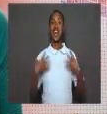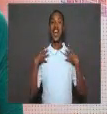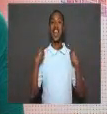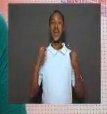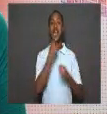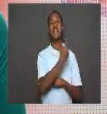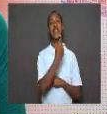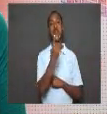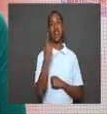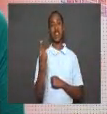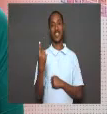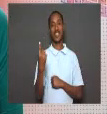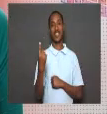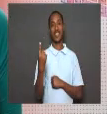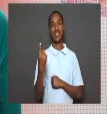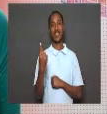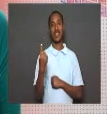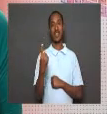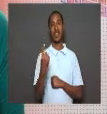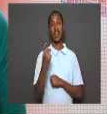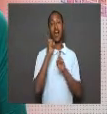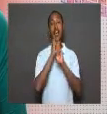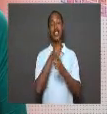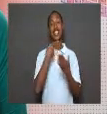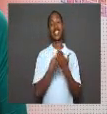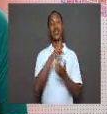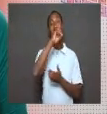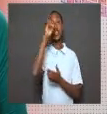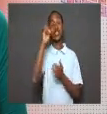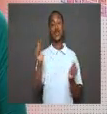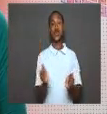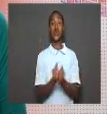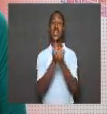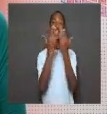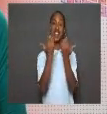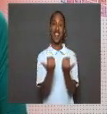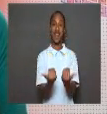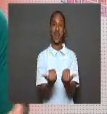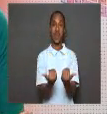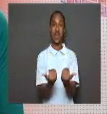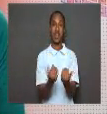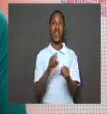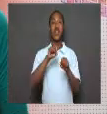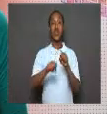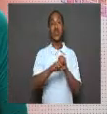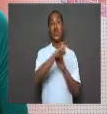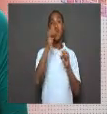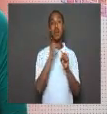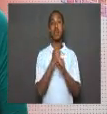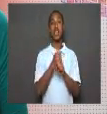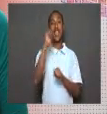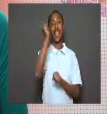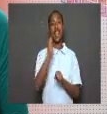Hello, everyone. Let us answer these questions together now so that you can make